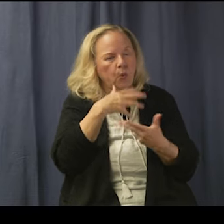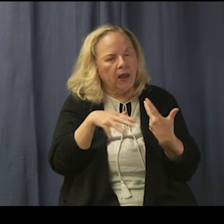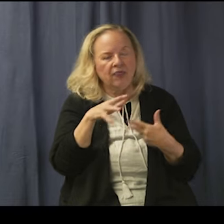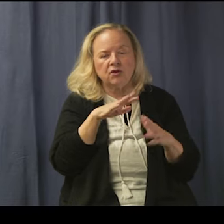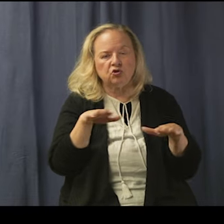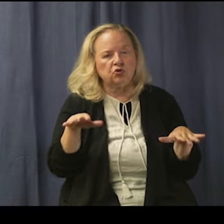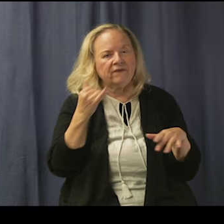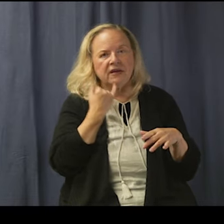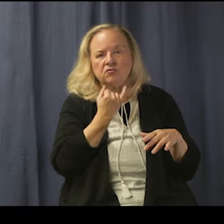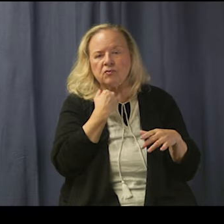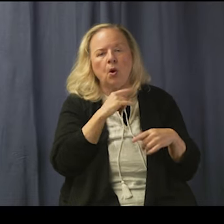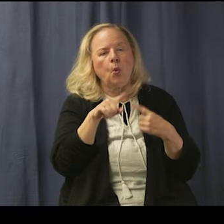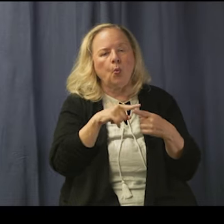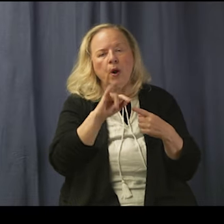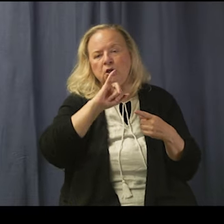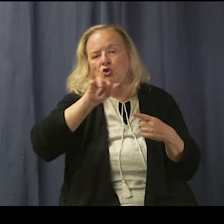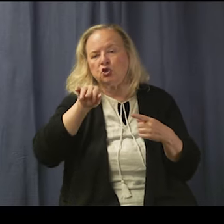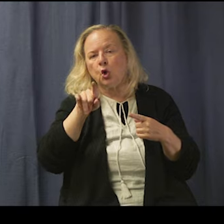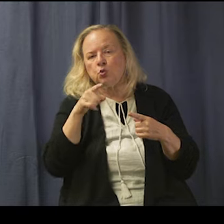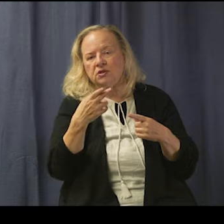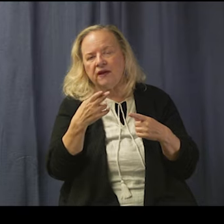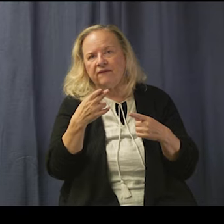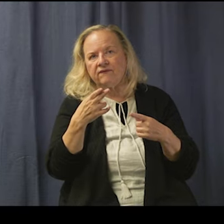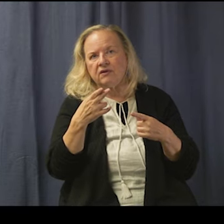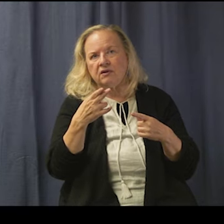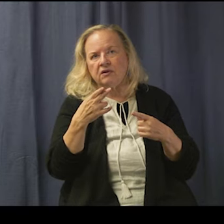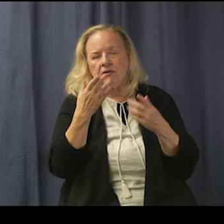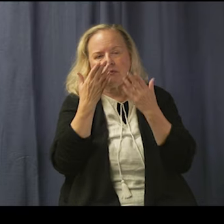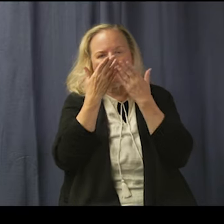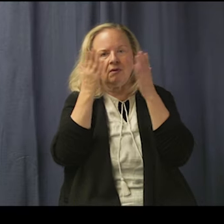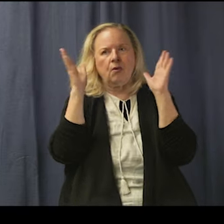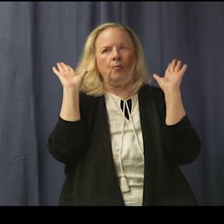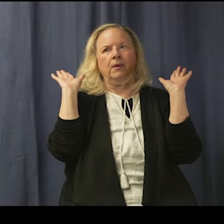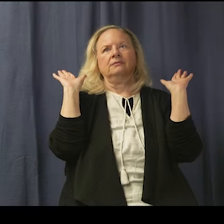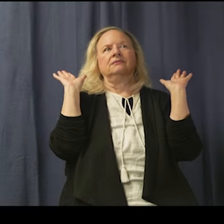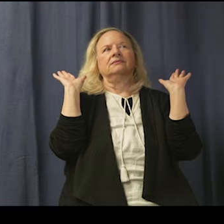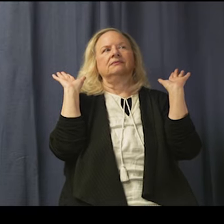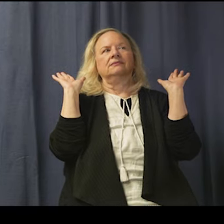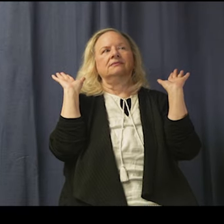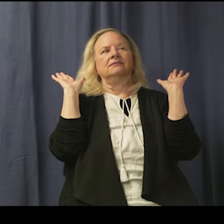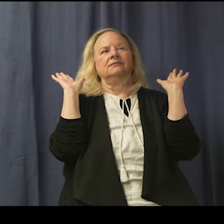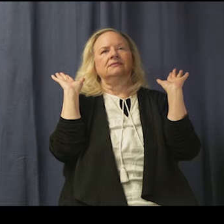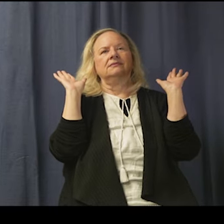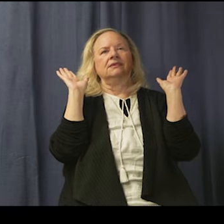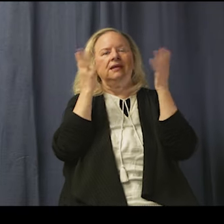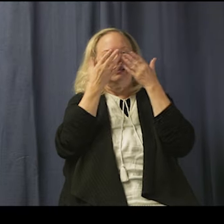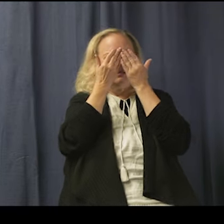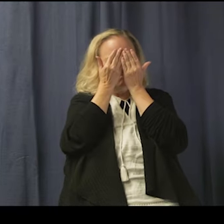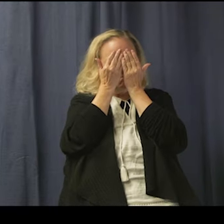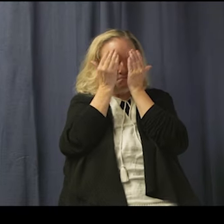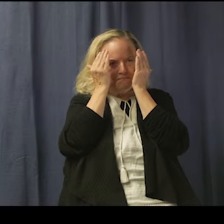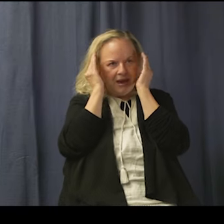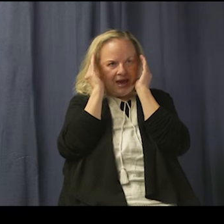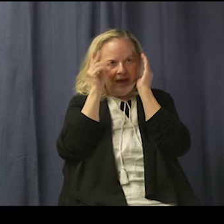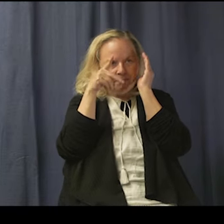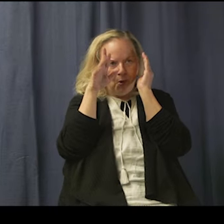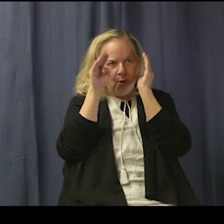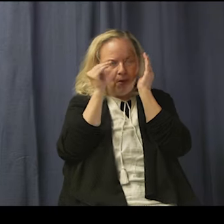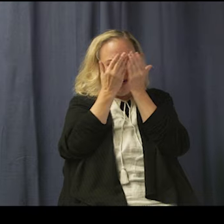of Israel when Joseph removes his Purim mask and